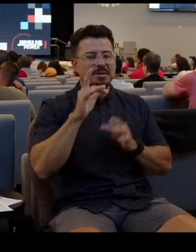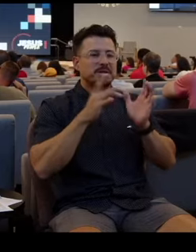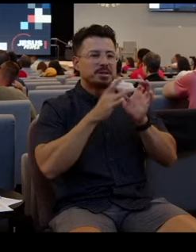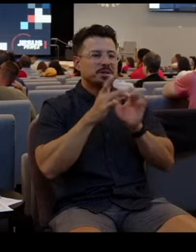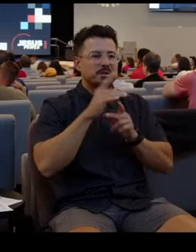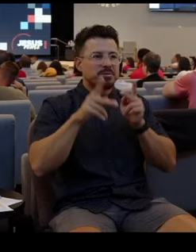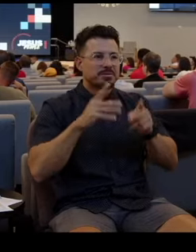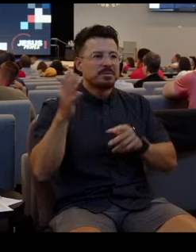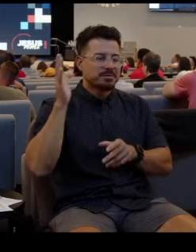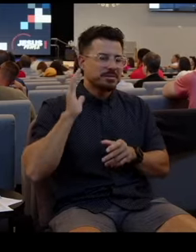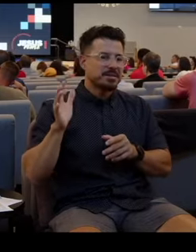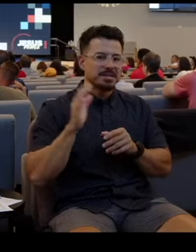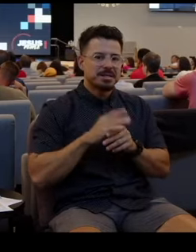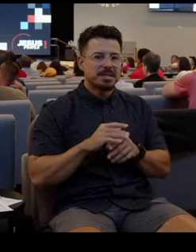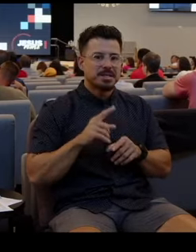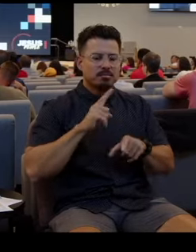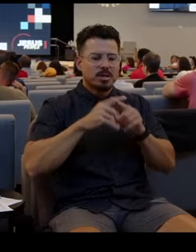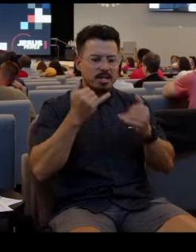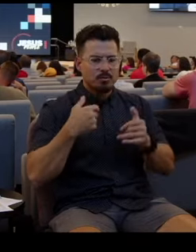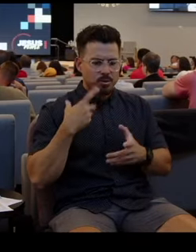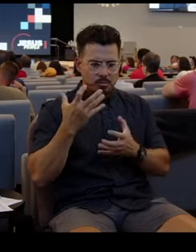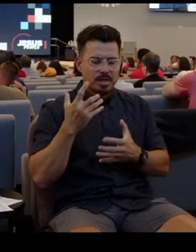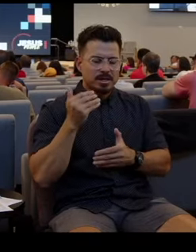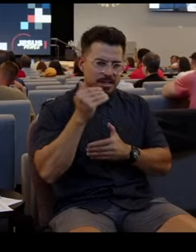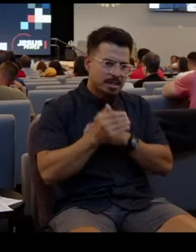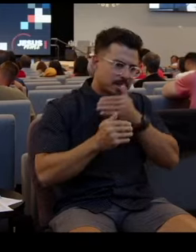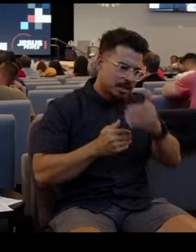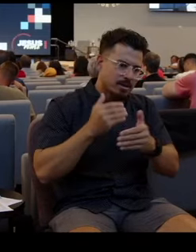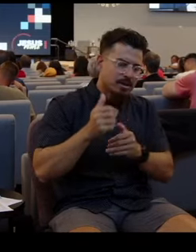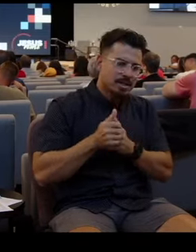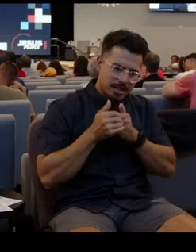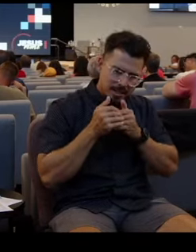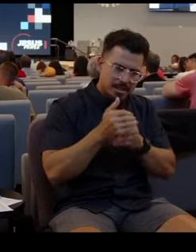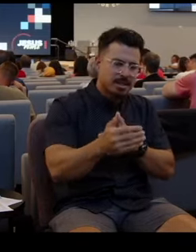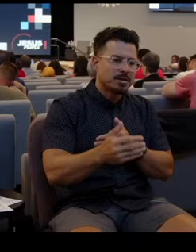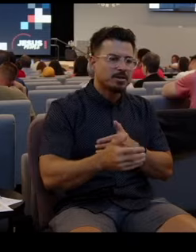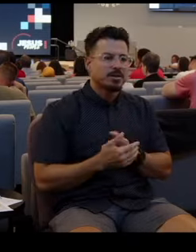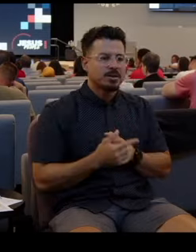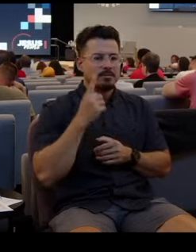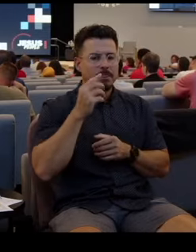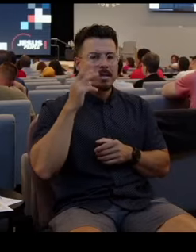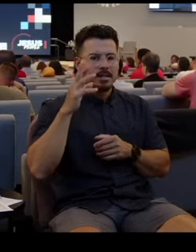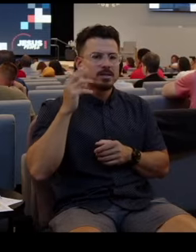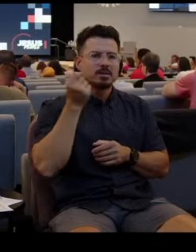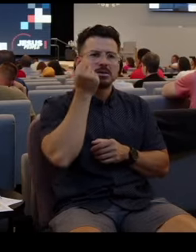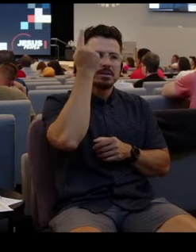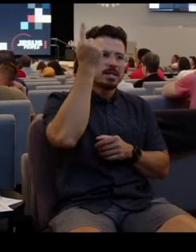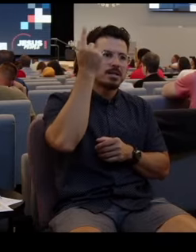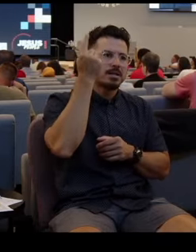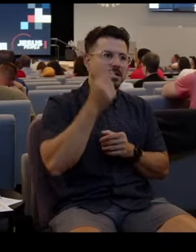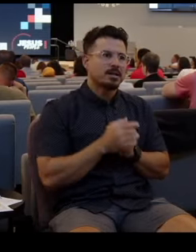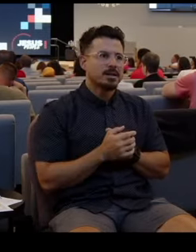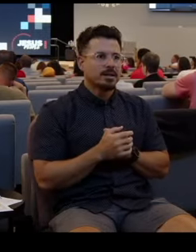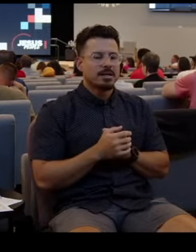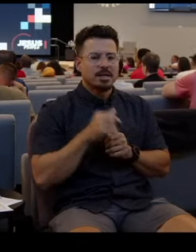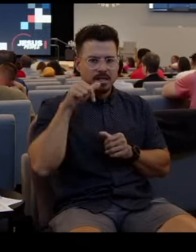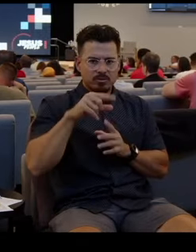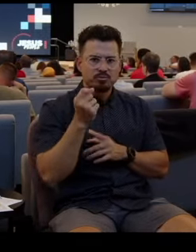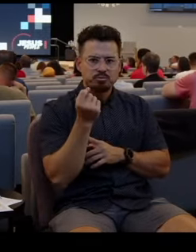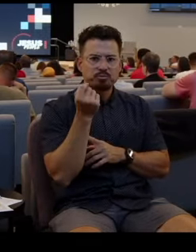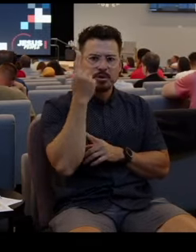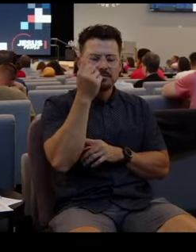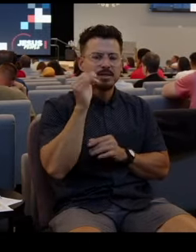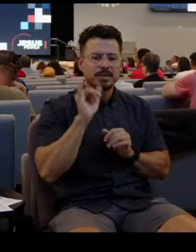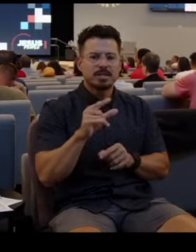What we want to do is continue in this revelation. This revelation,